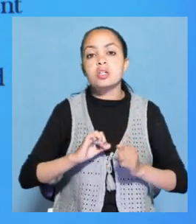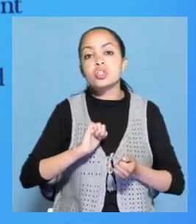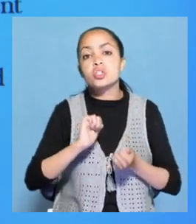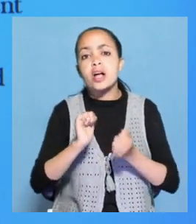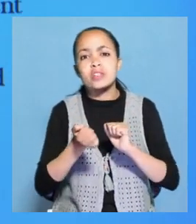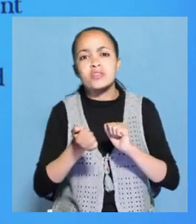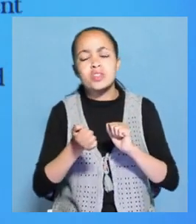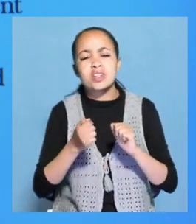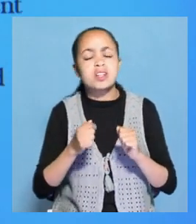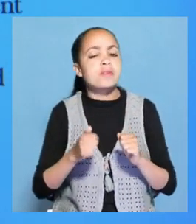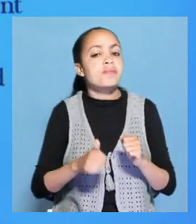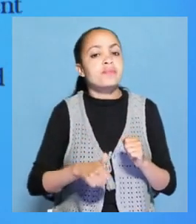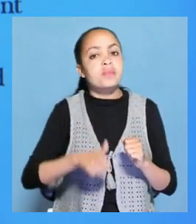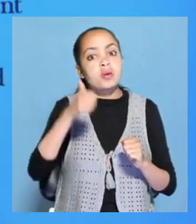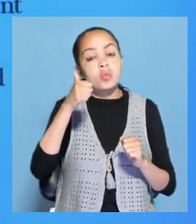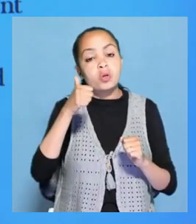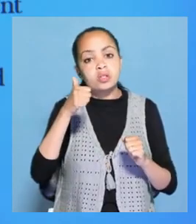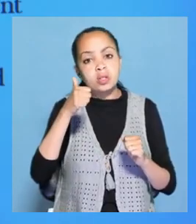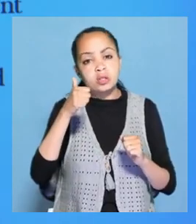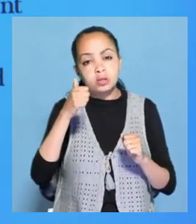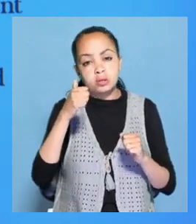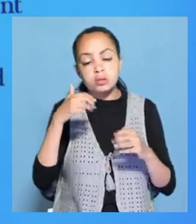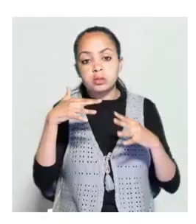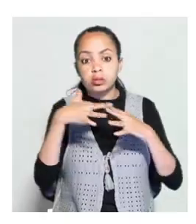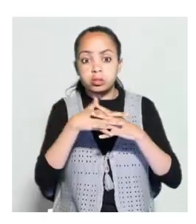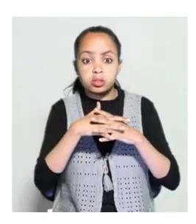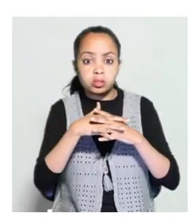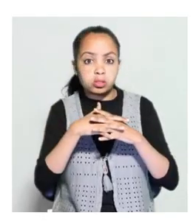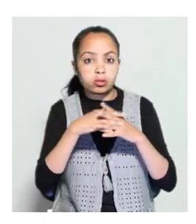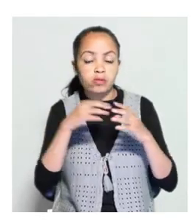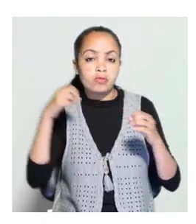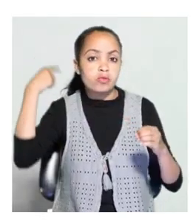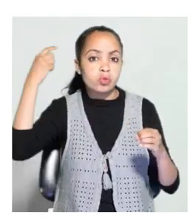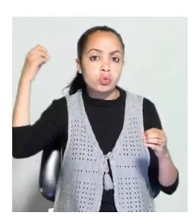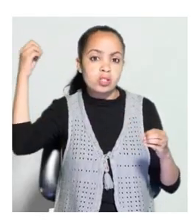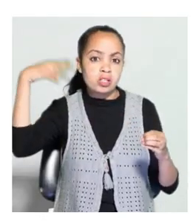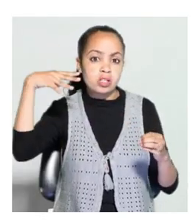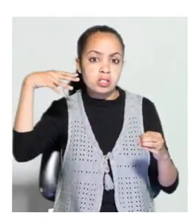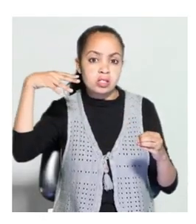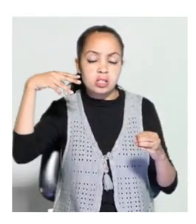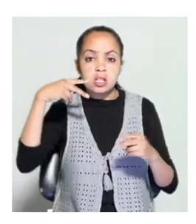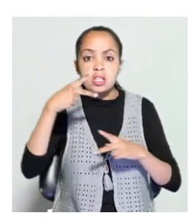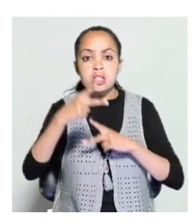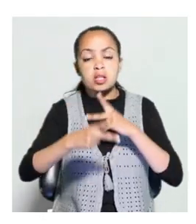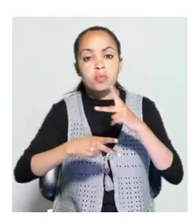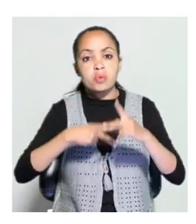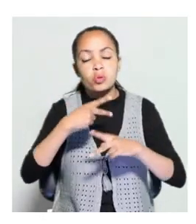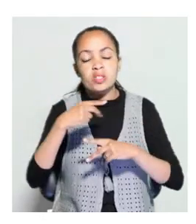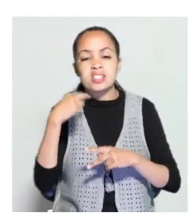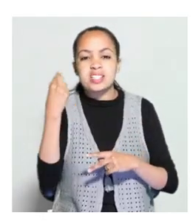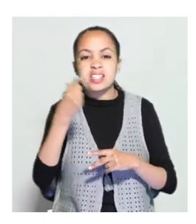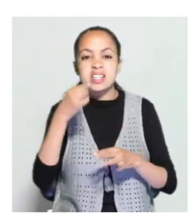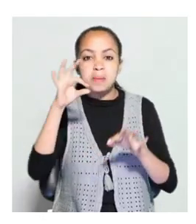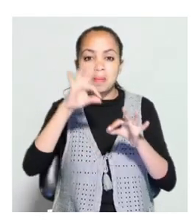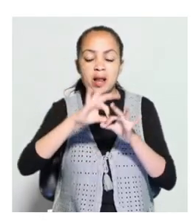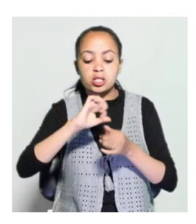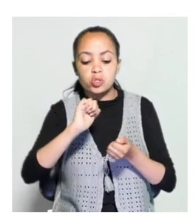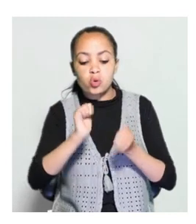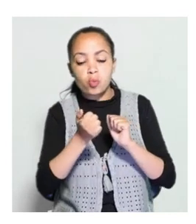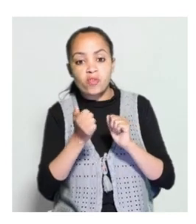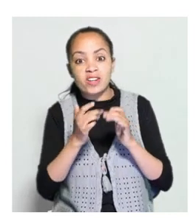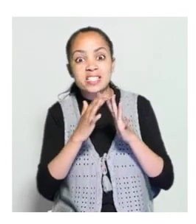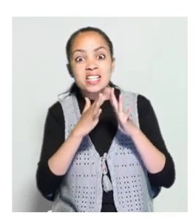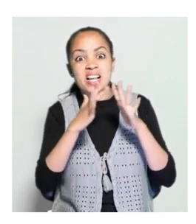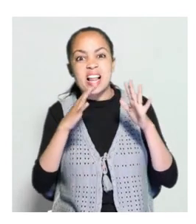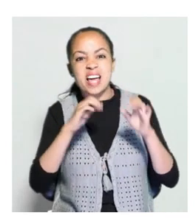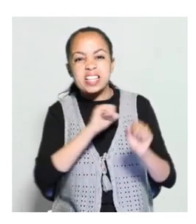one important process that nourishes the ecosystem. It is the process by which green plants convert light